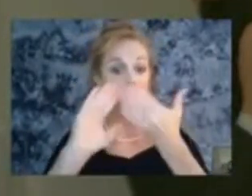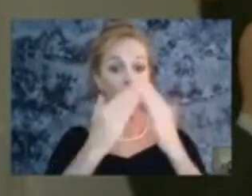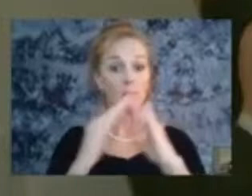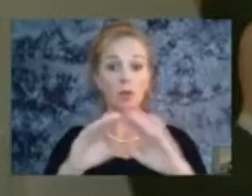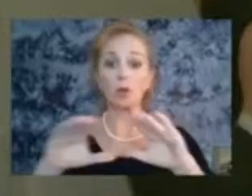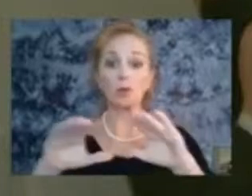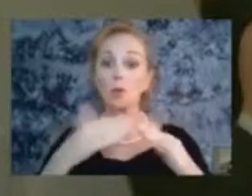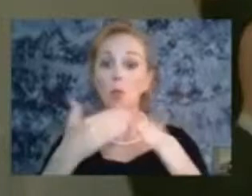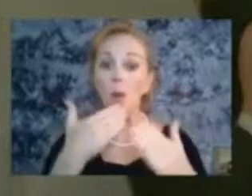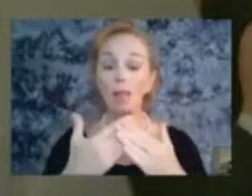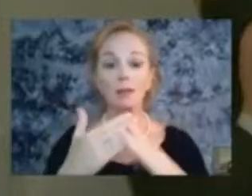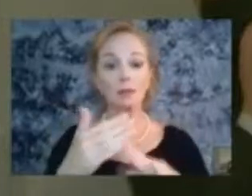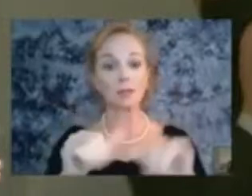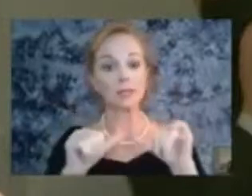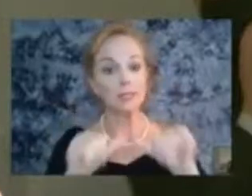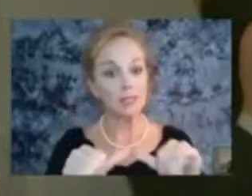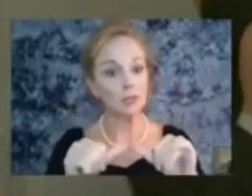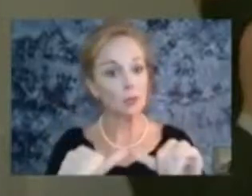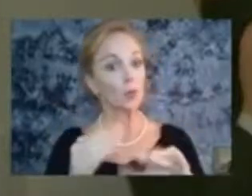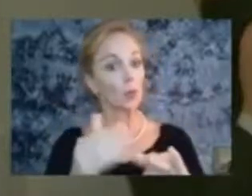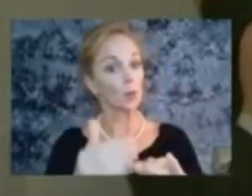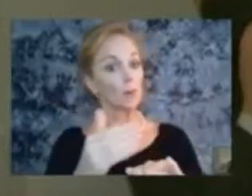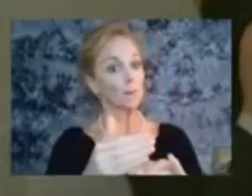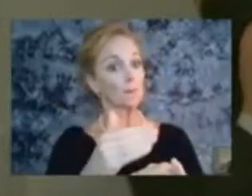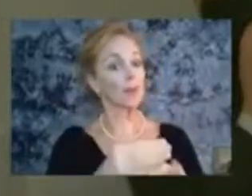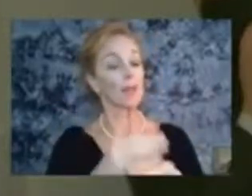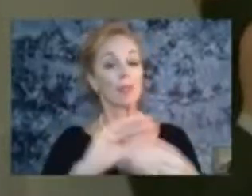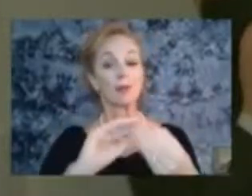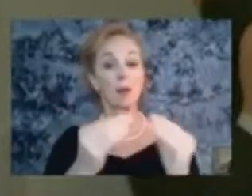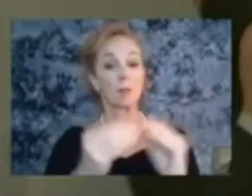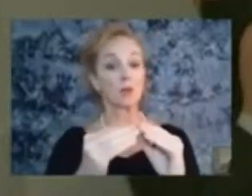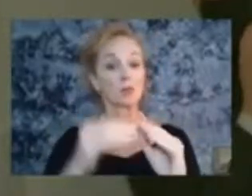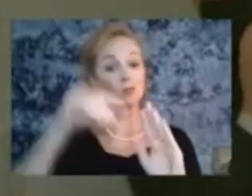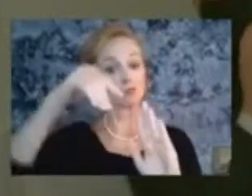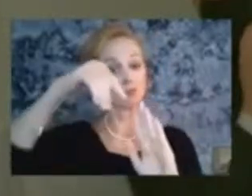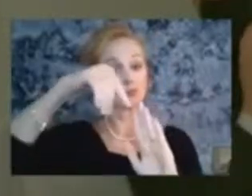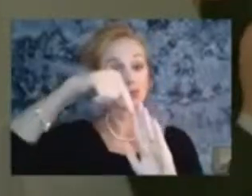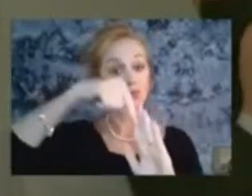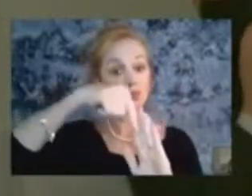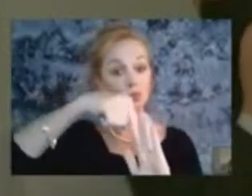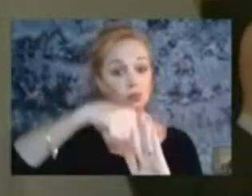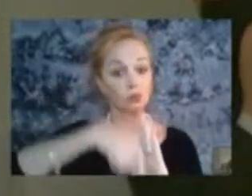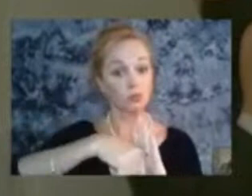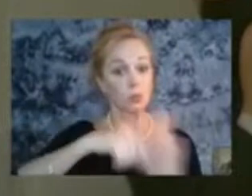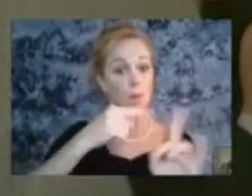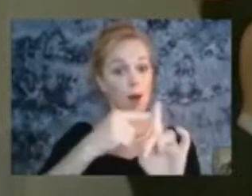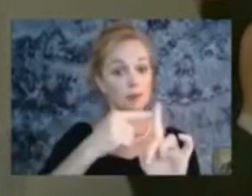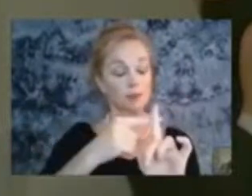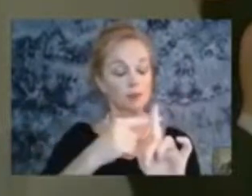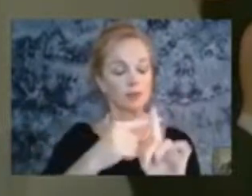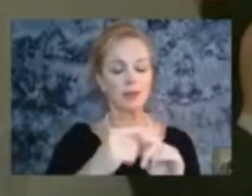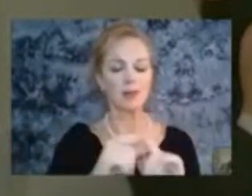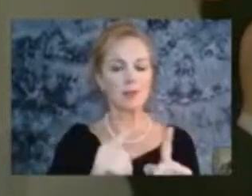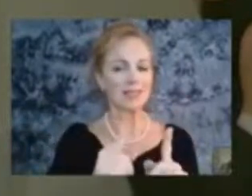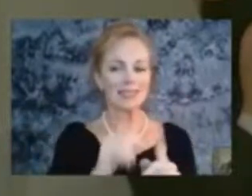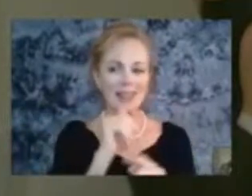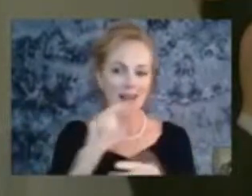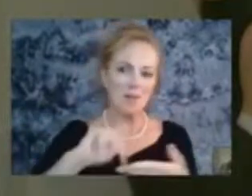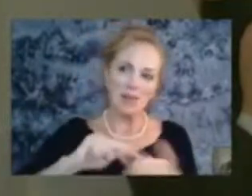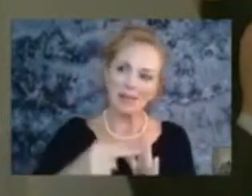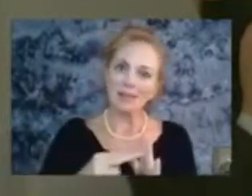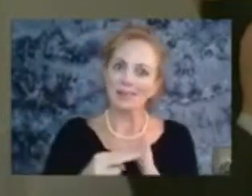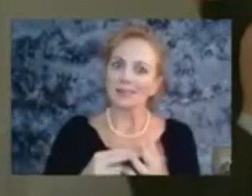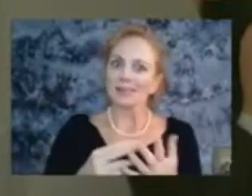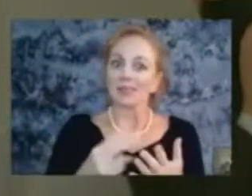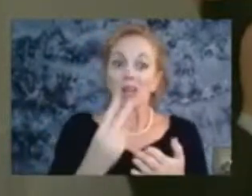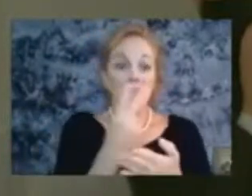down, this is not set in stone, in the sense that this doesn't mean that we can't come back 2 weeks from now if we have a